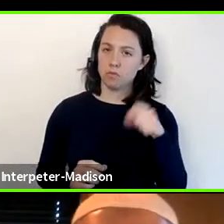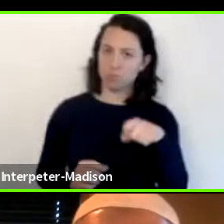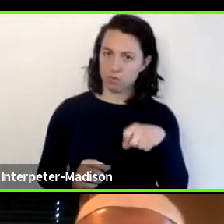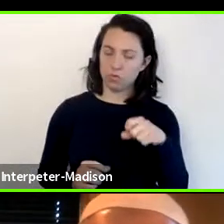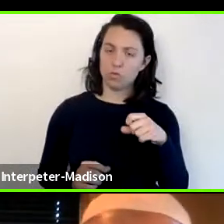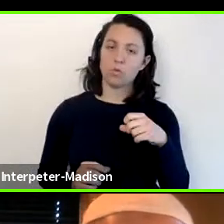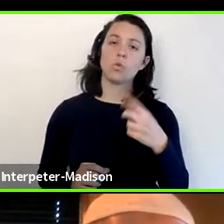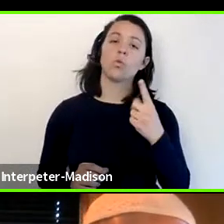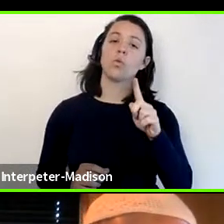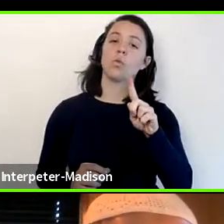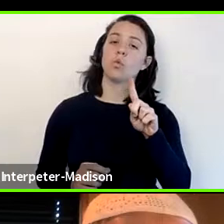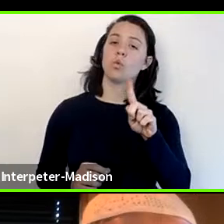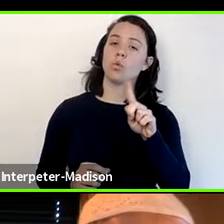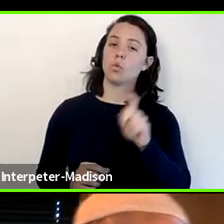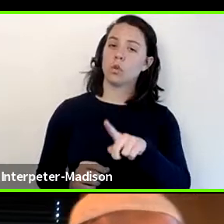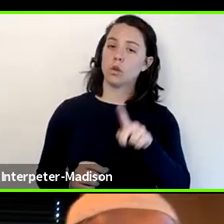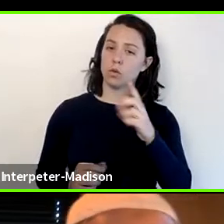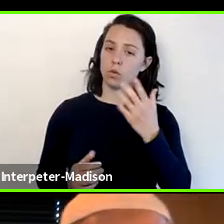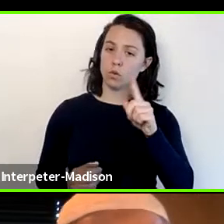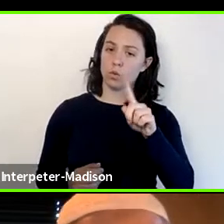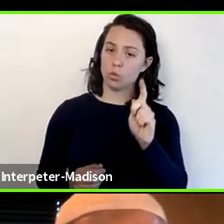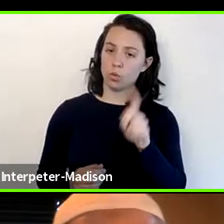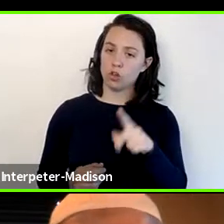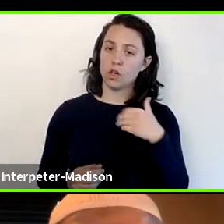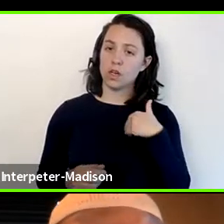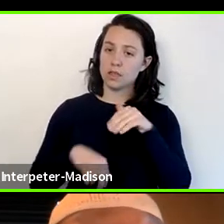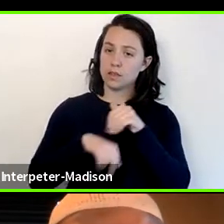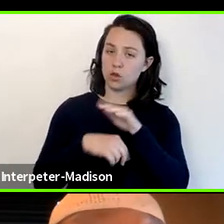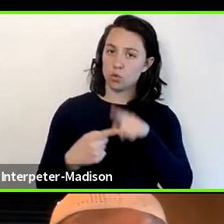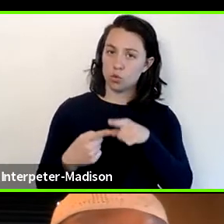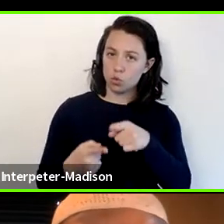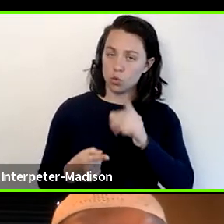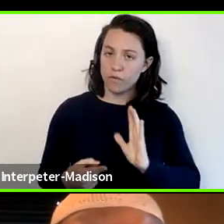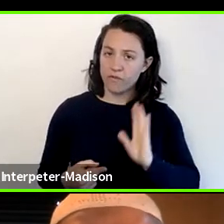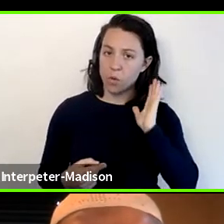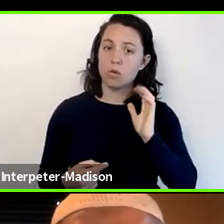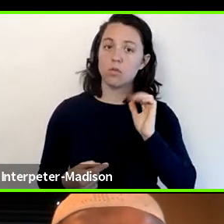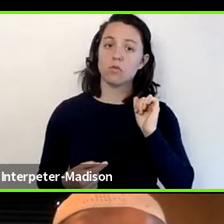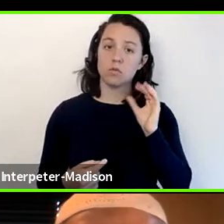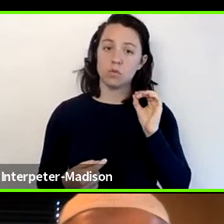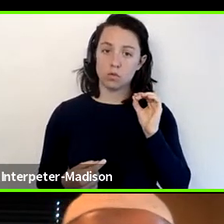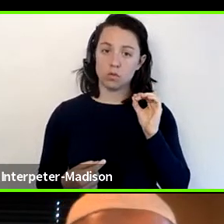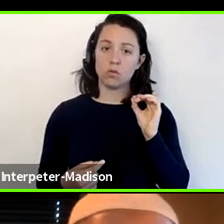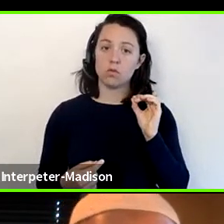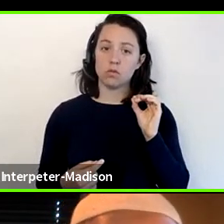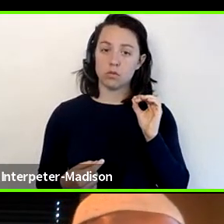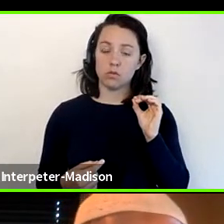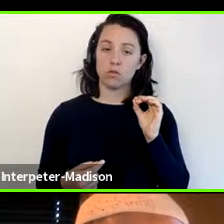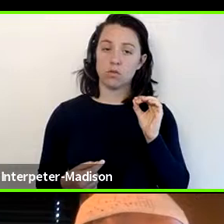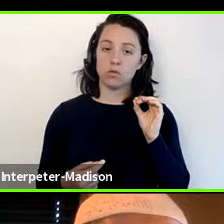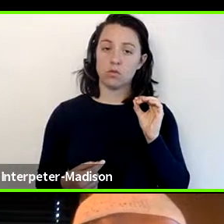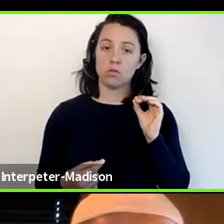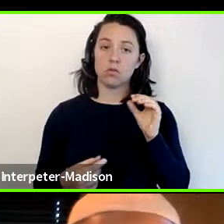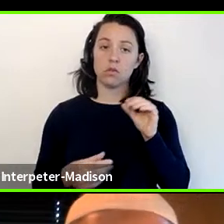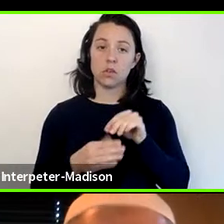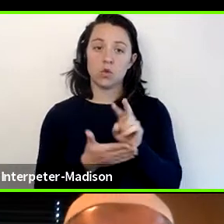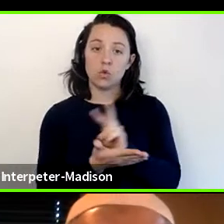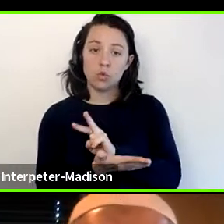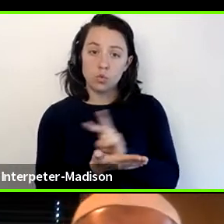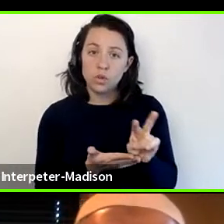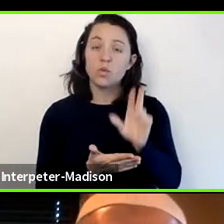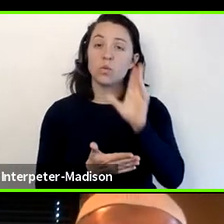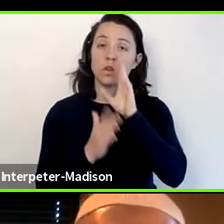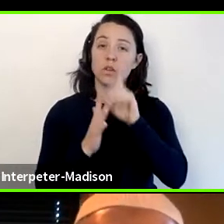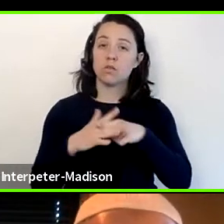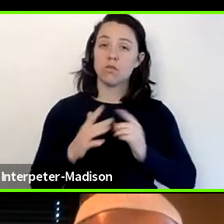I sent to you earlier, Larry, regarding very soon in 2 weeks, we will start our fasting month.